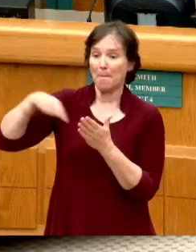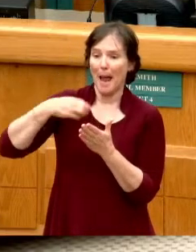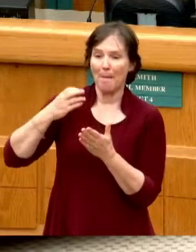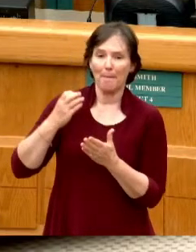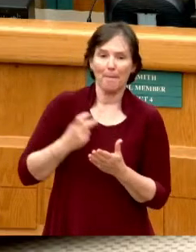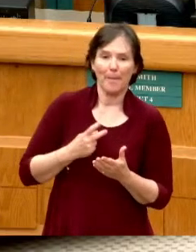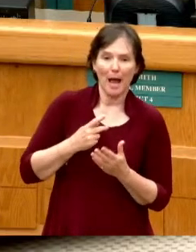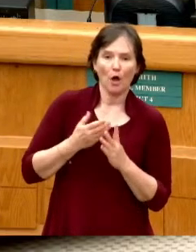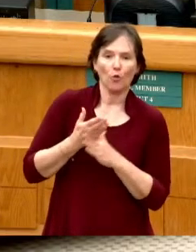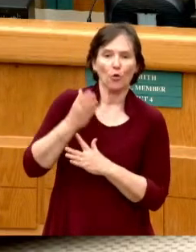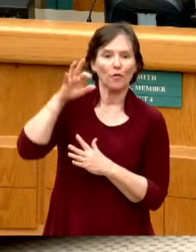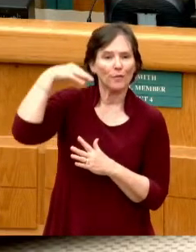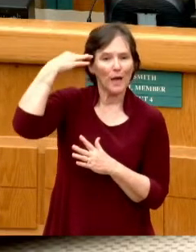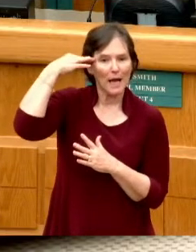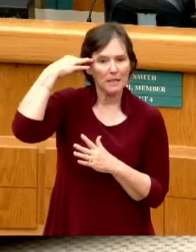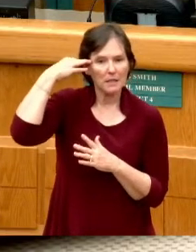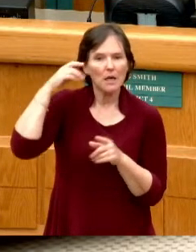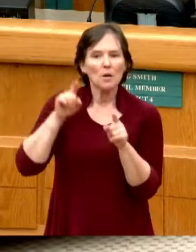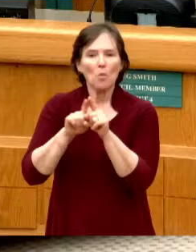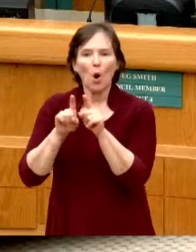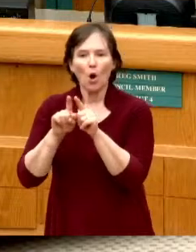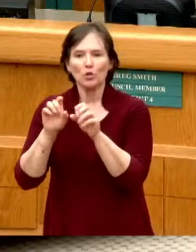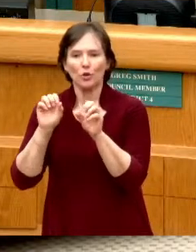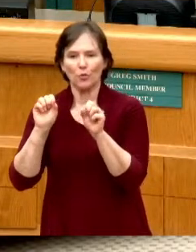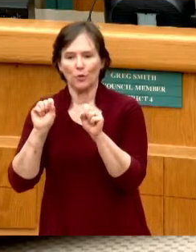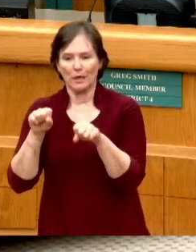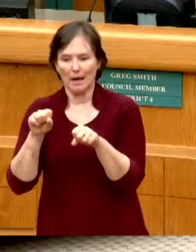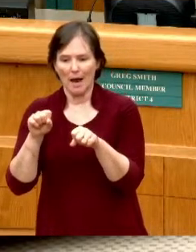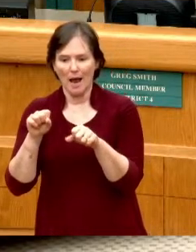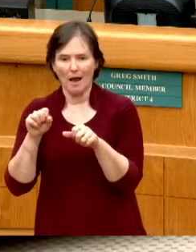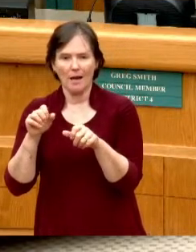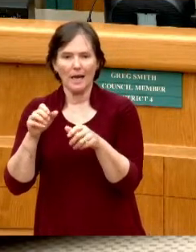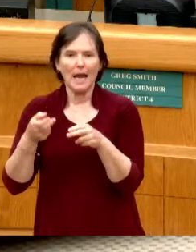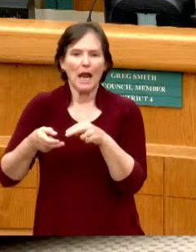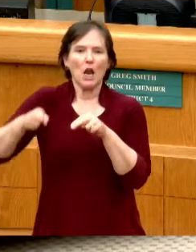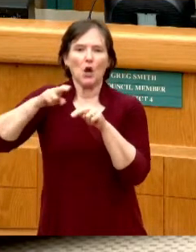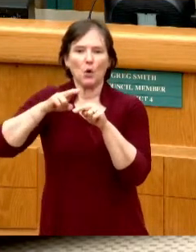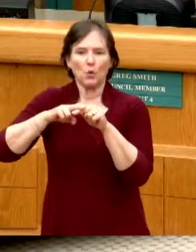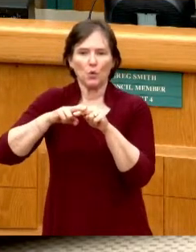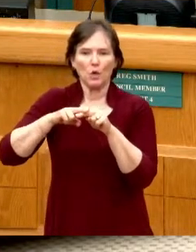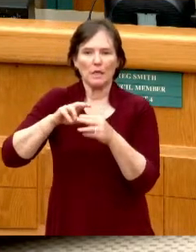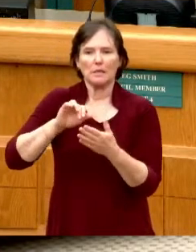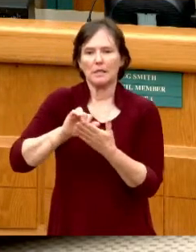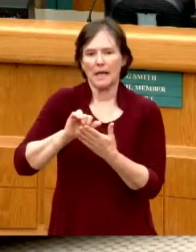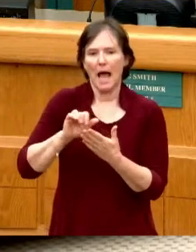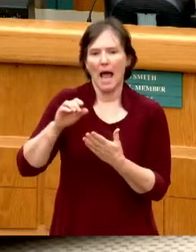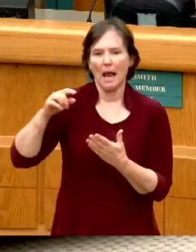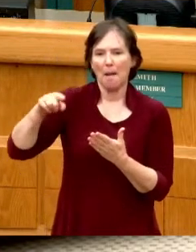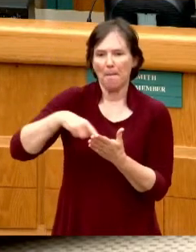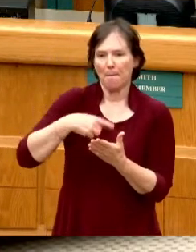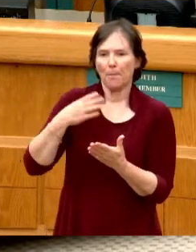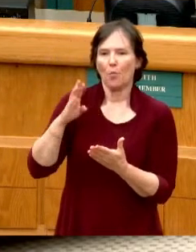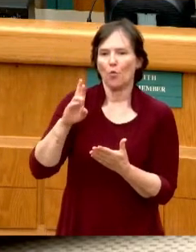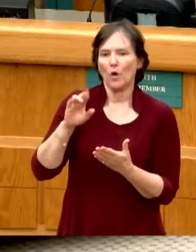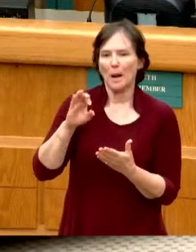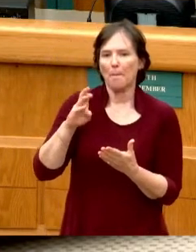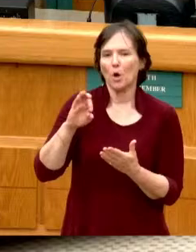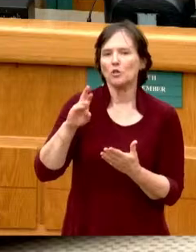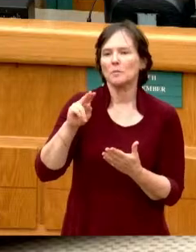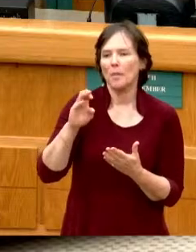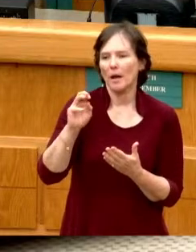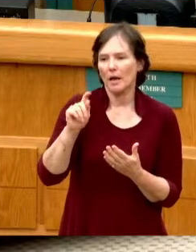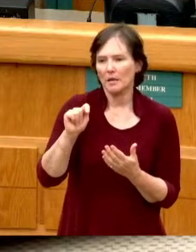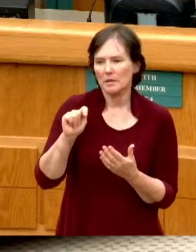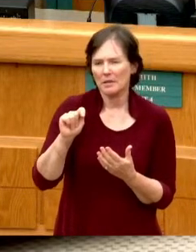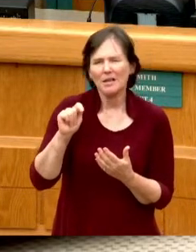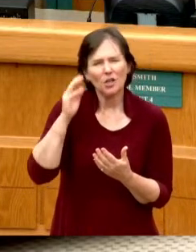each TDM reimbursement that we put forth has a 7-step process, as you know, or maybe don't know.